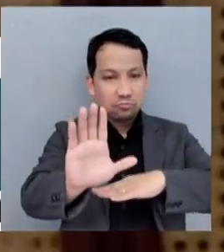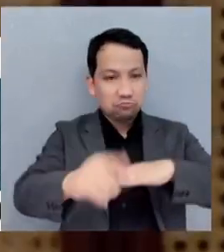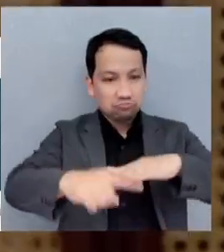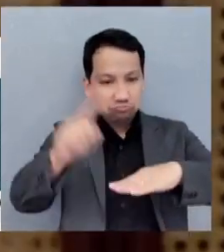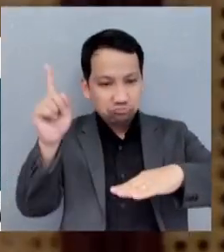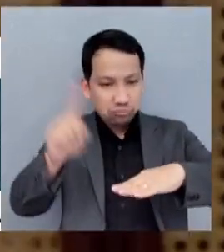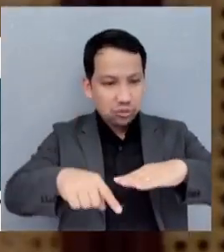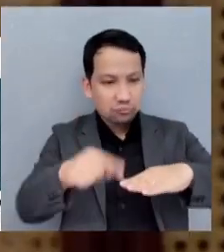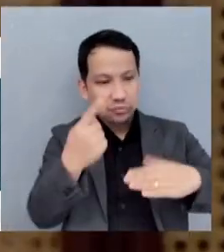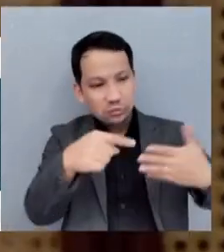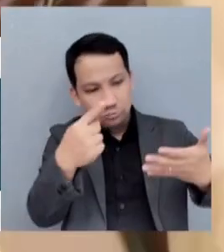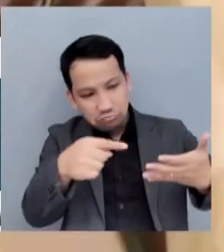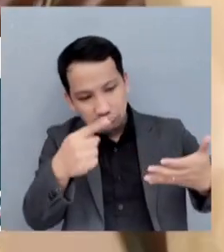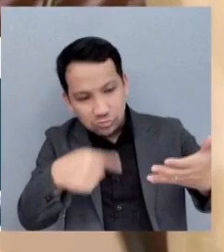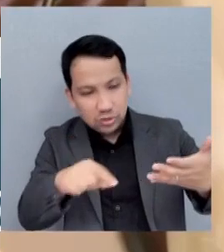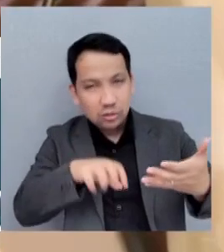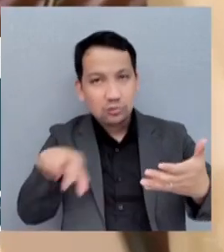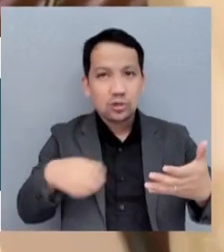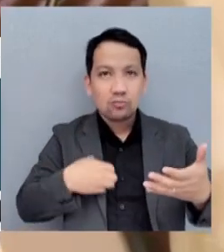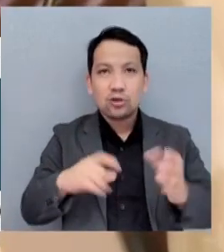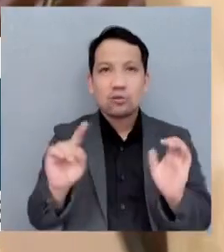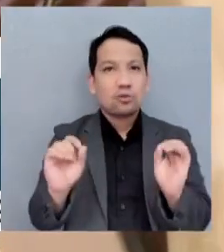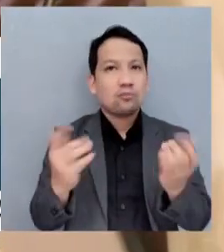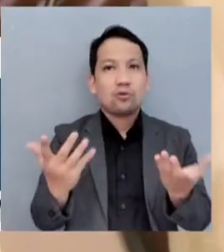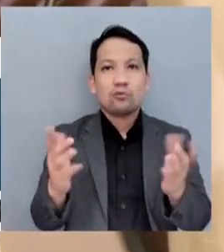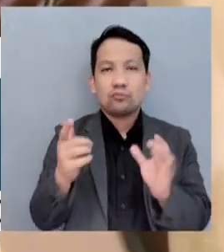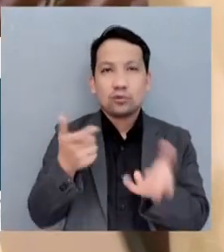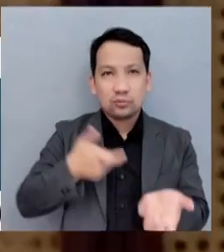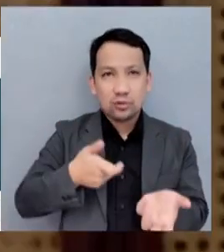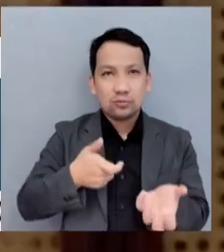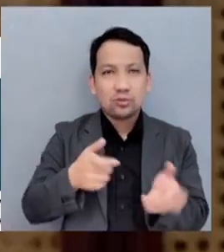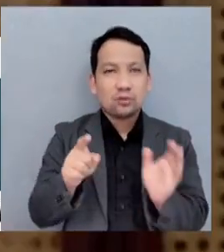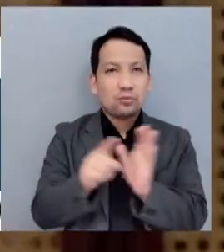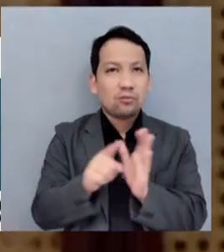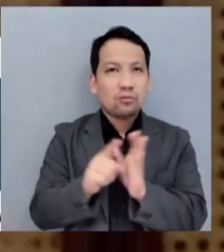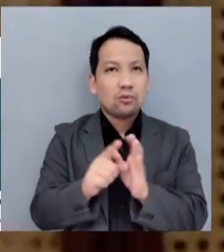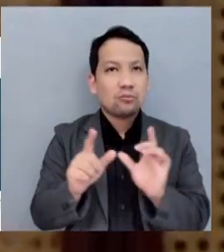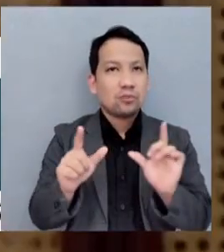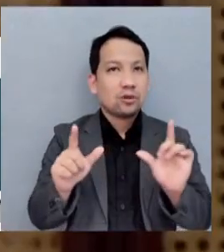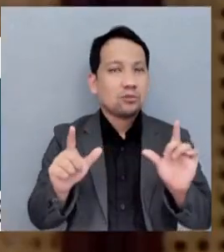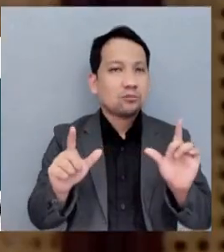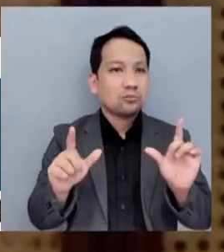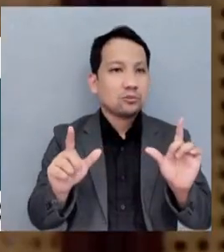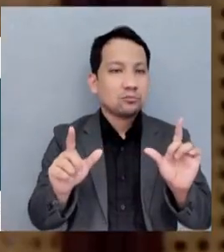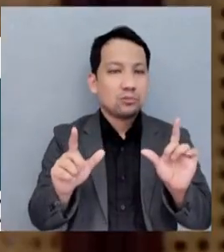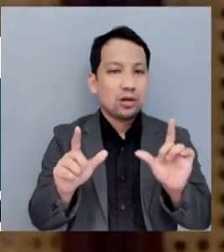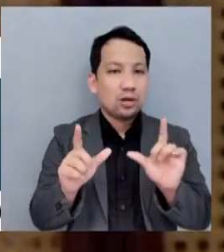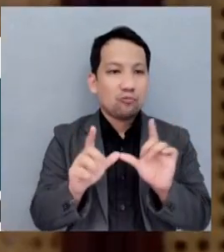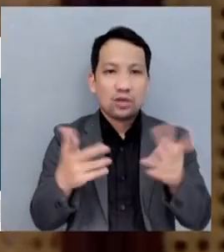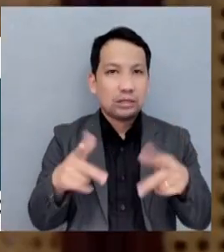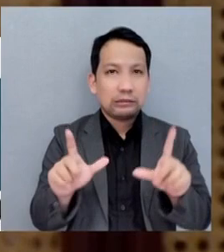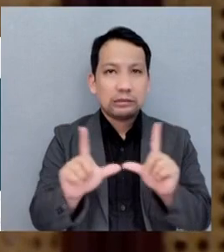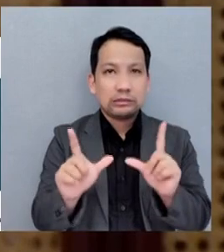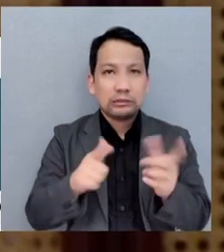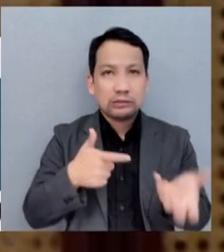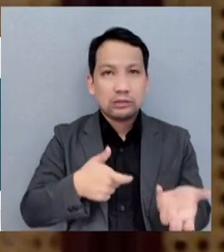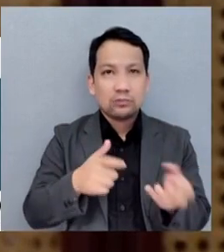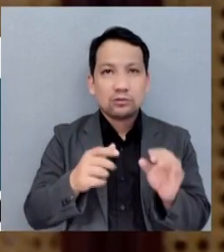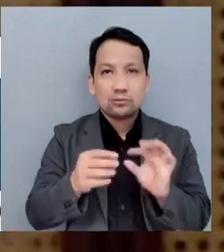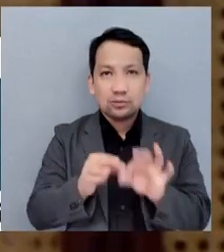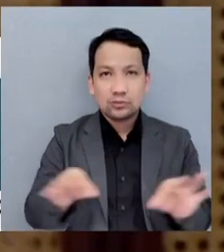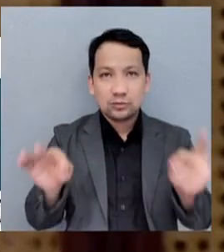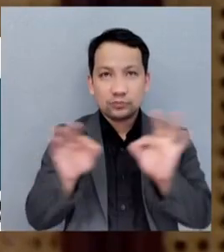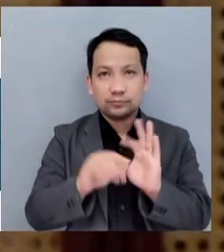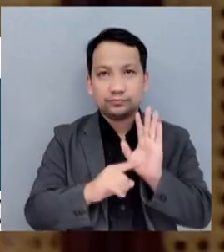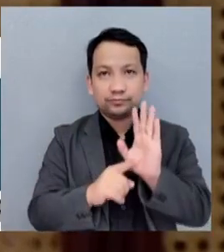basta't walang mga illegal firearms. That is one of the tools that we have to watch out when we